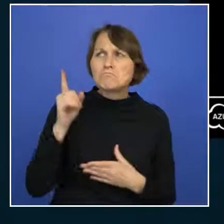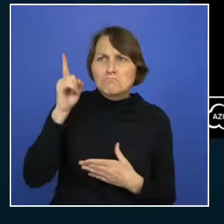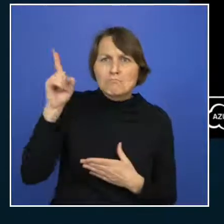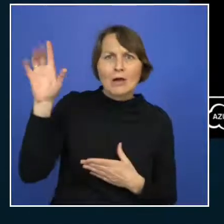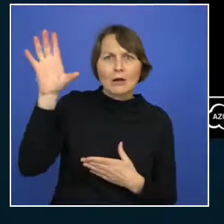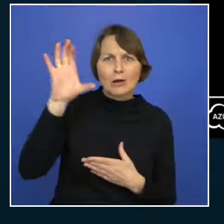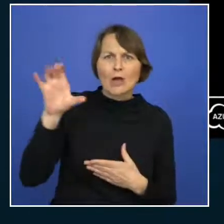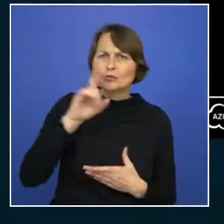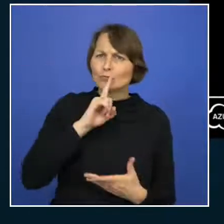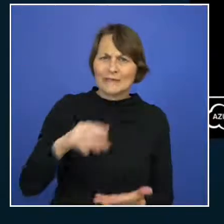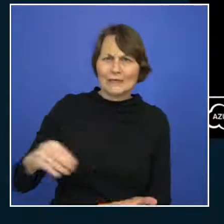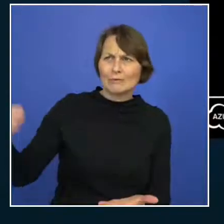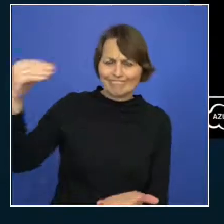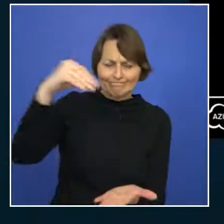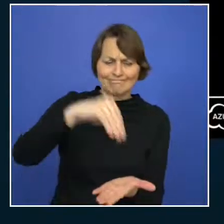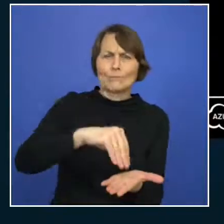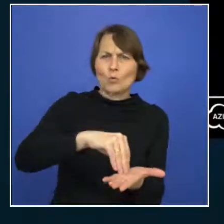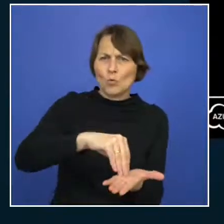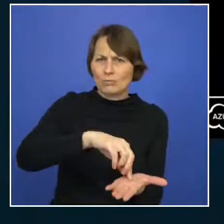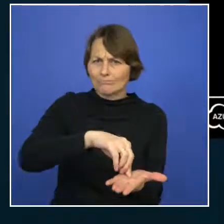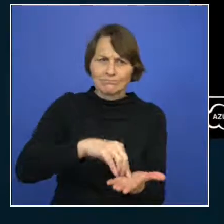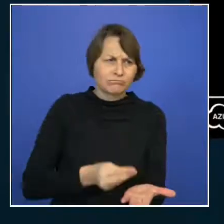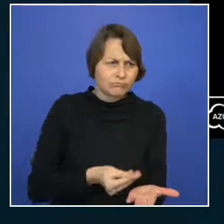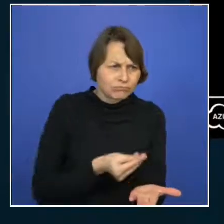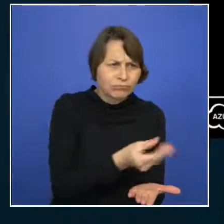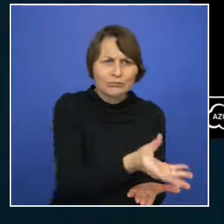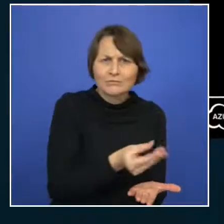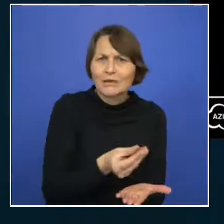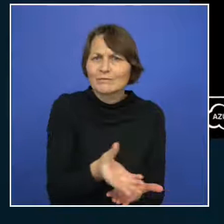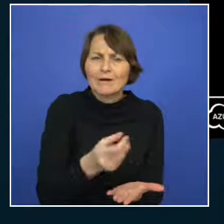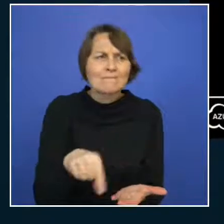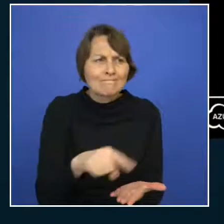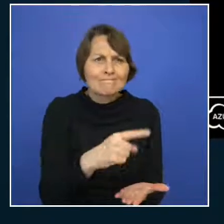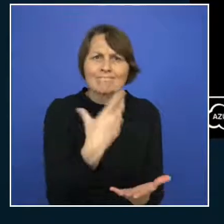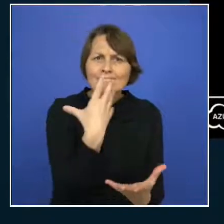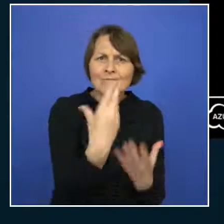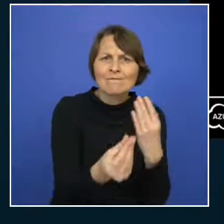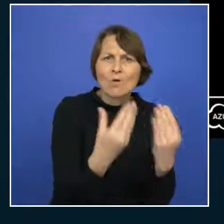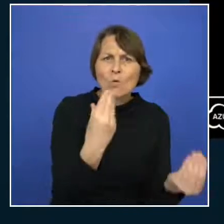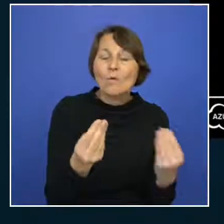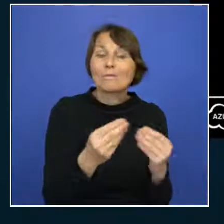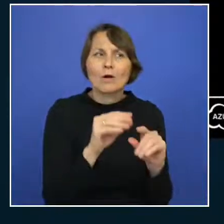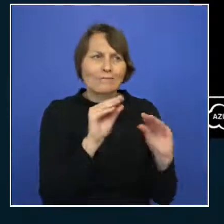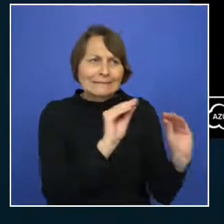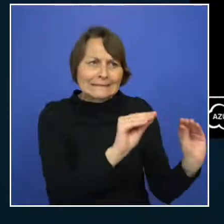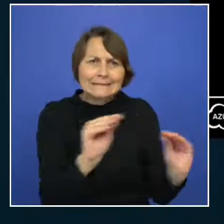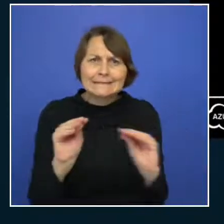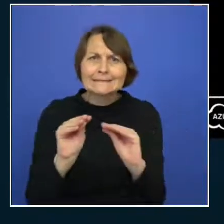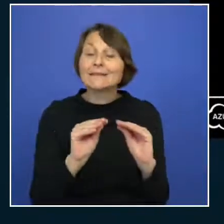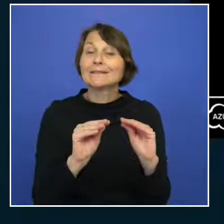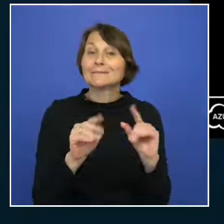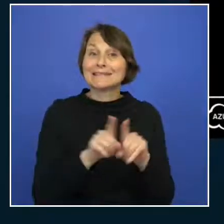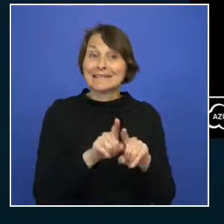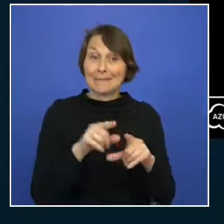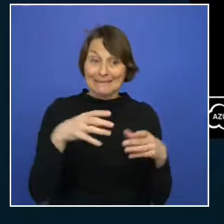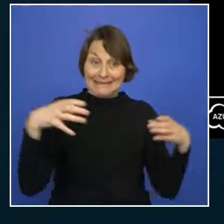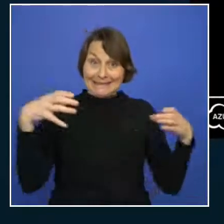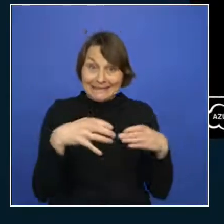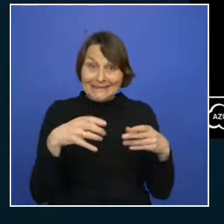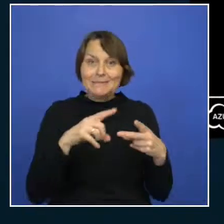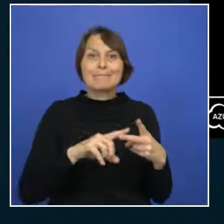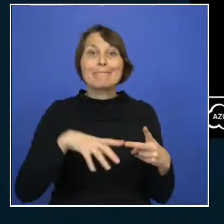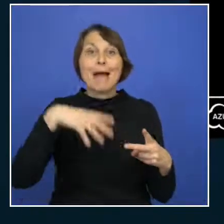to our team, to our organizations, and even our clients. And then we also need